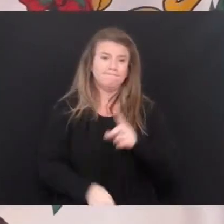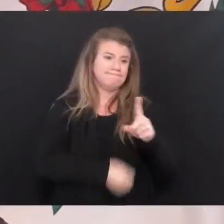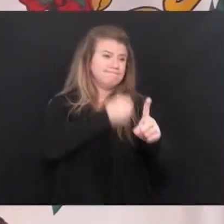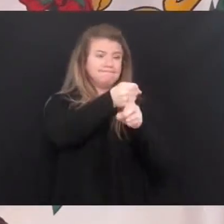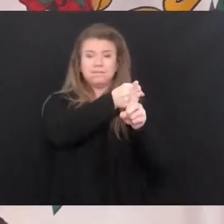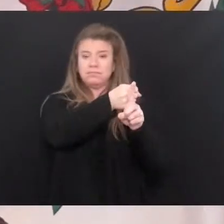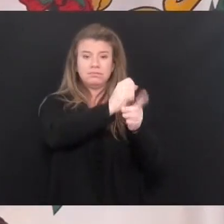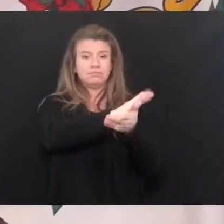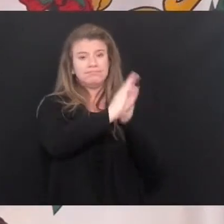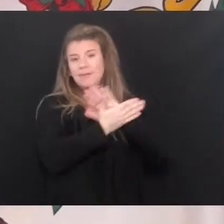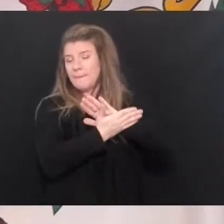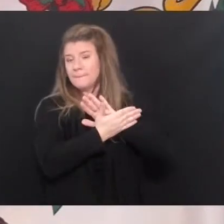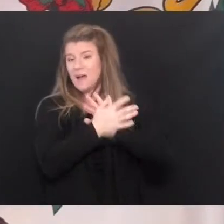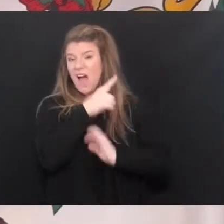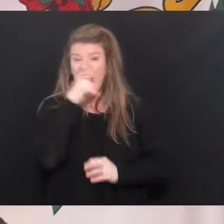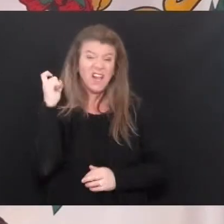ugly.